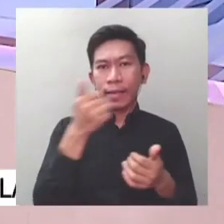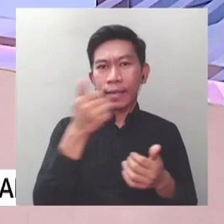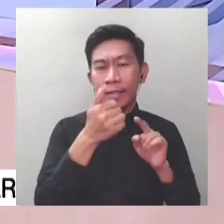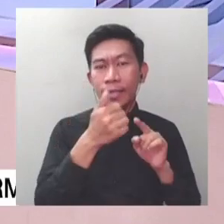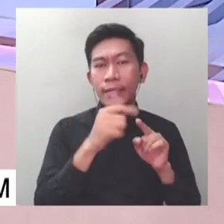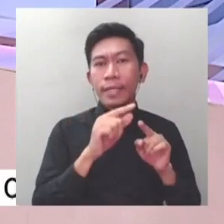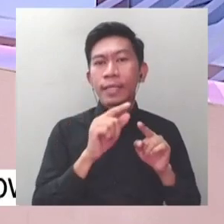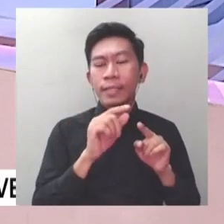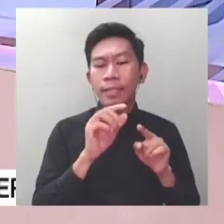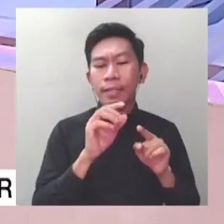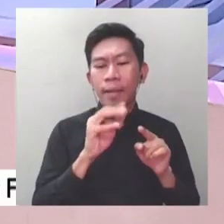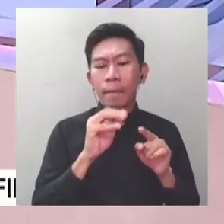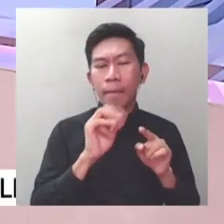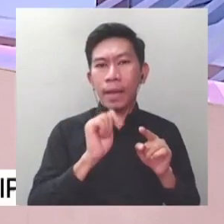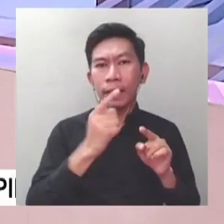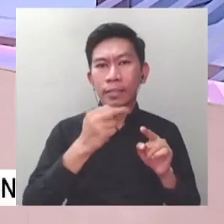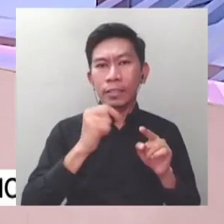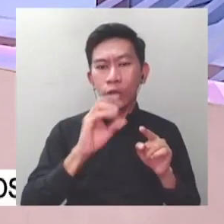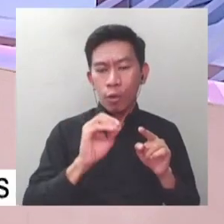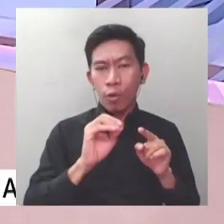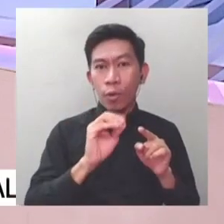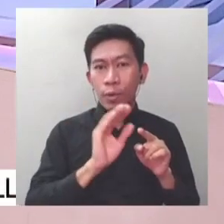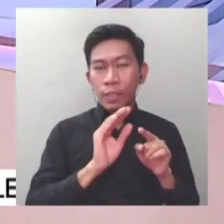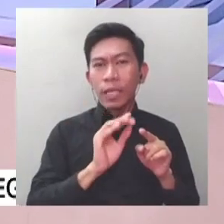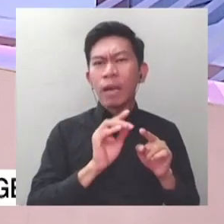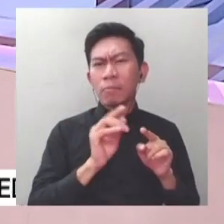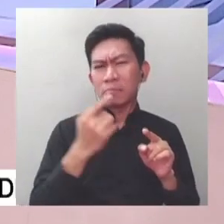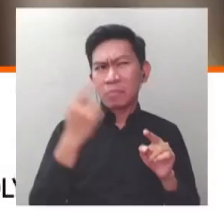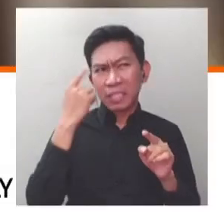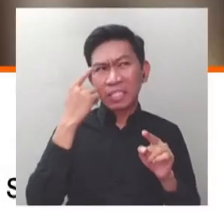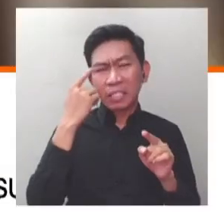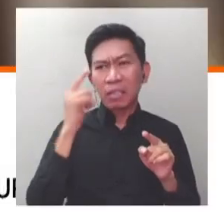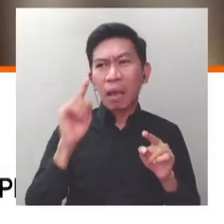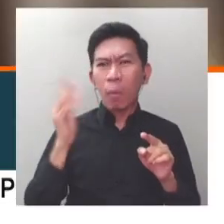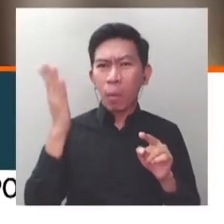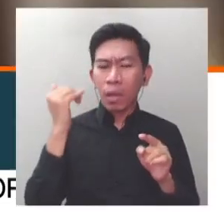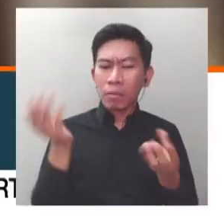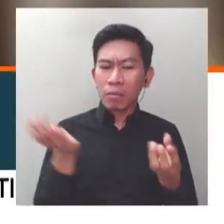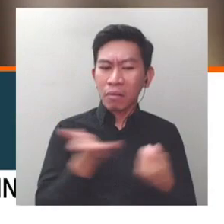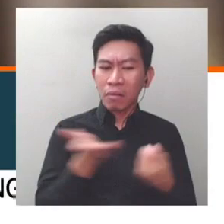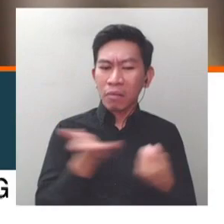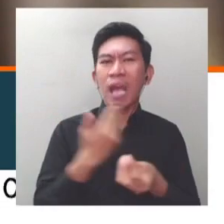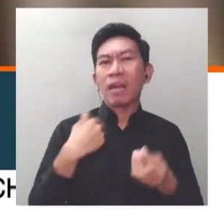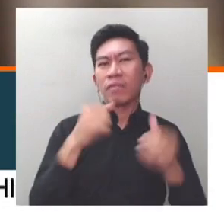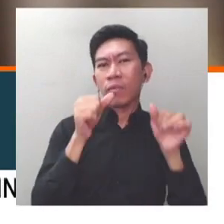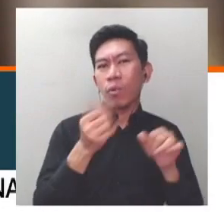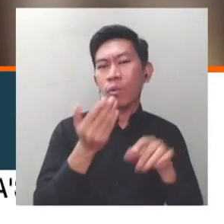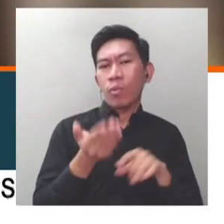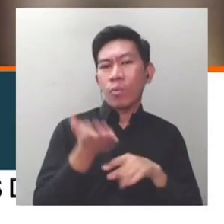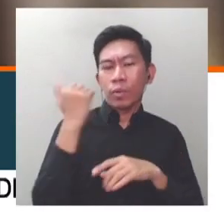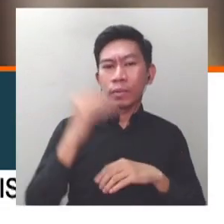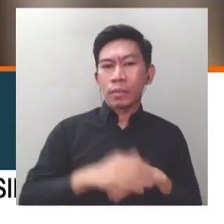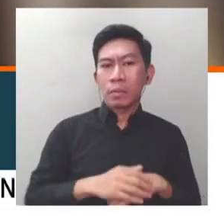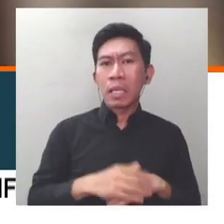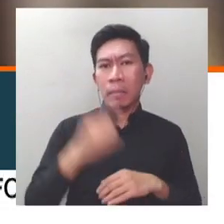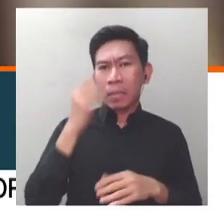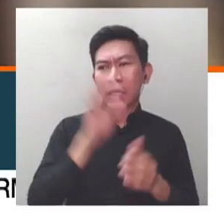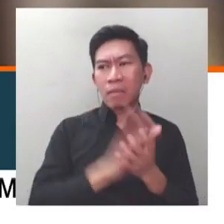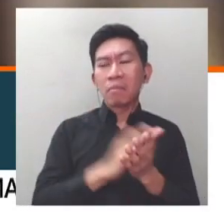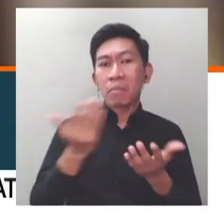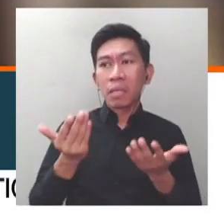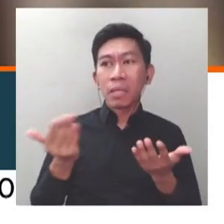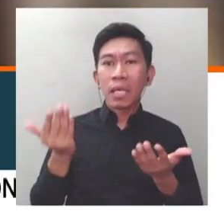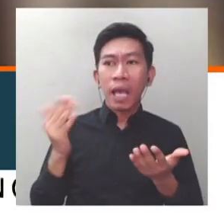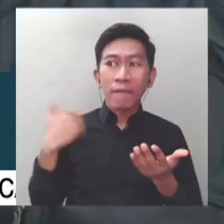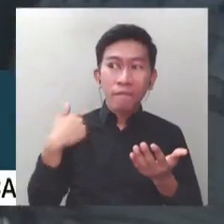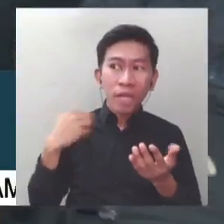media posts played a key factor in her removal from office. Magno revealed someone called the attention of Finance Secretary Benjamin